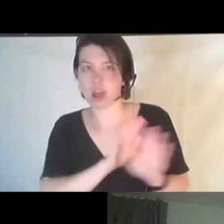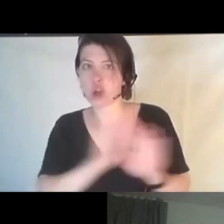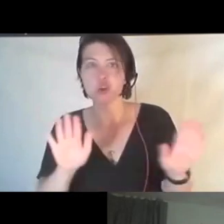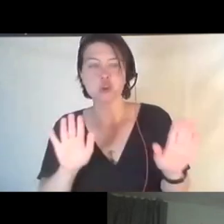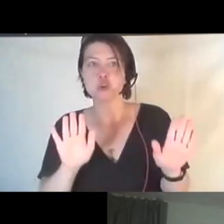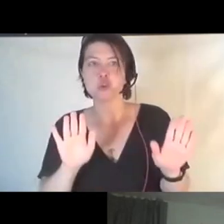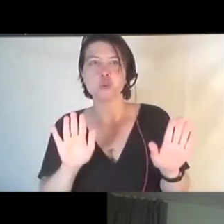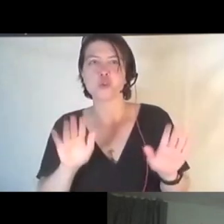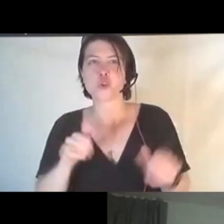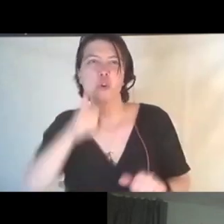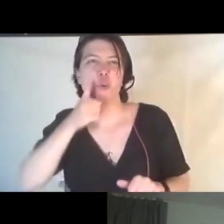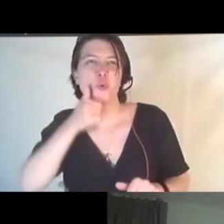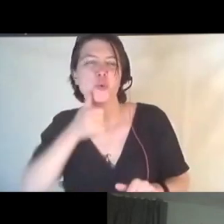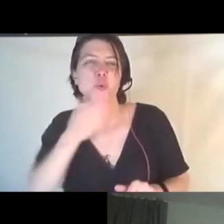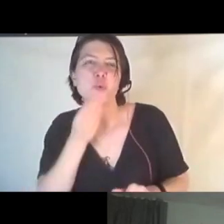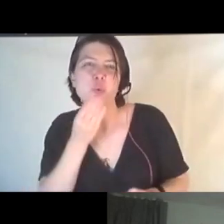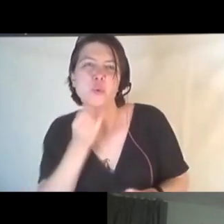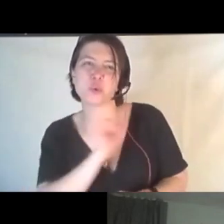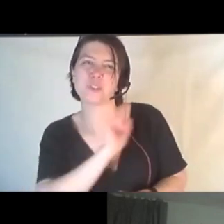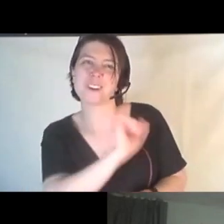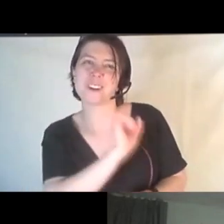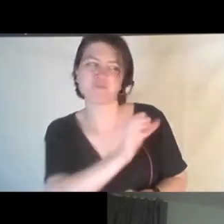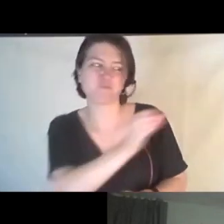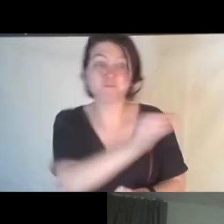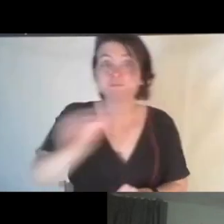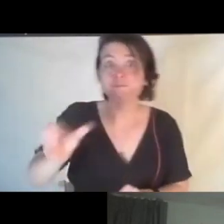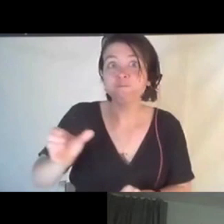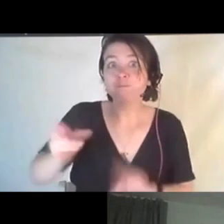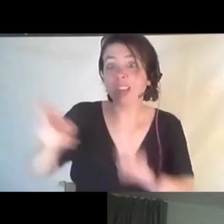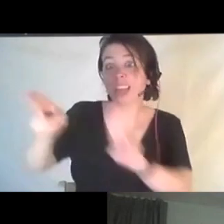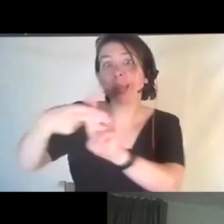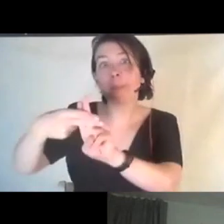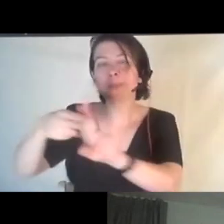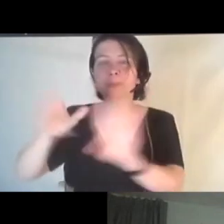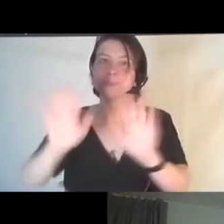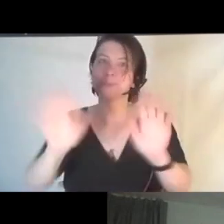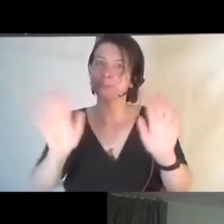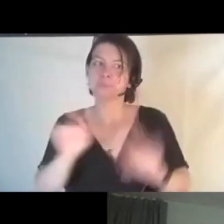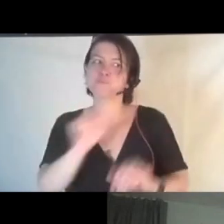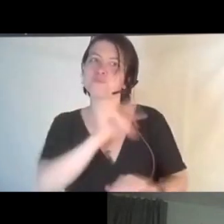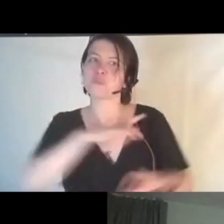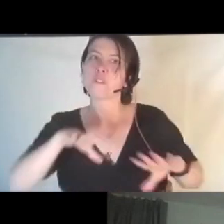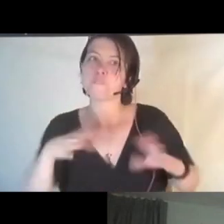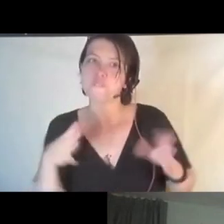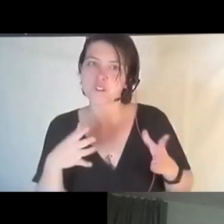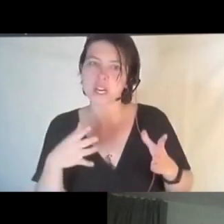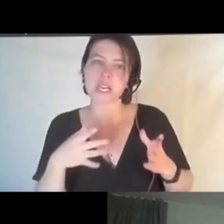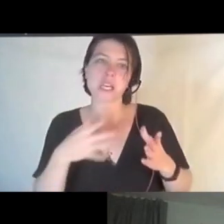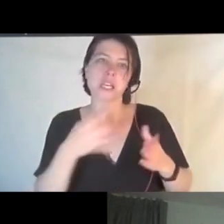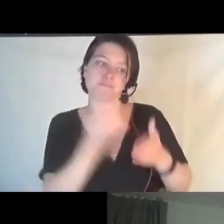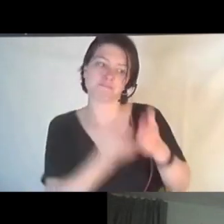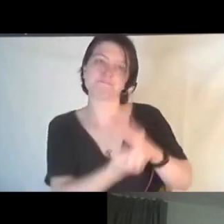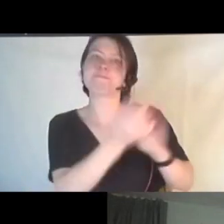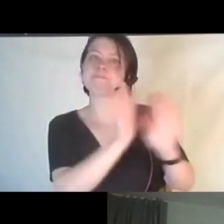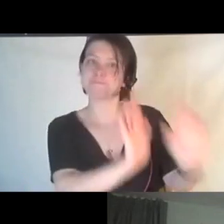token artist in any situation, or that she's sort of labelled in any certain way, and that she's kind of free to be whoever you know, who she is.